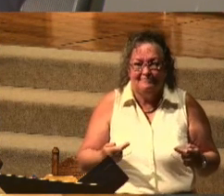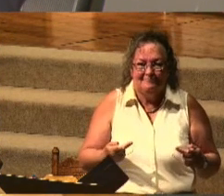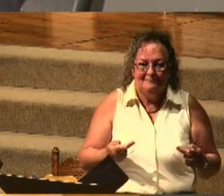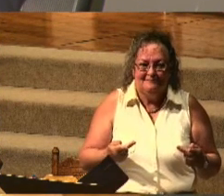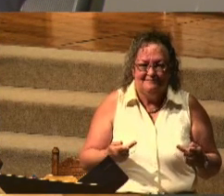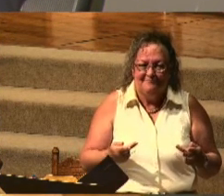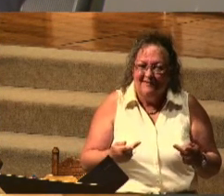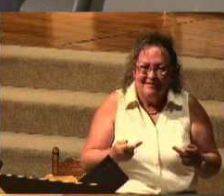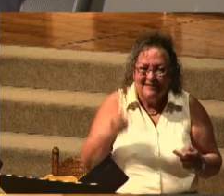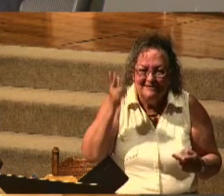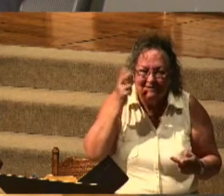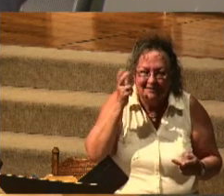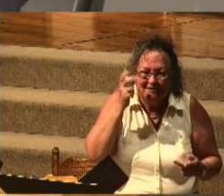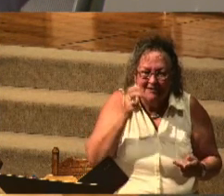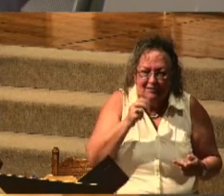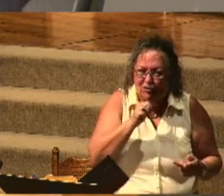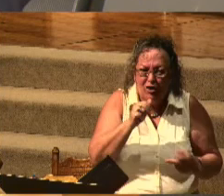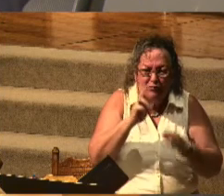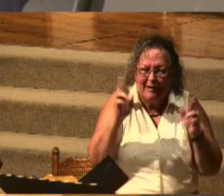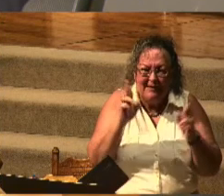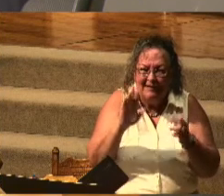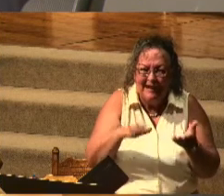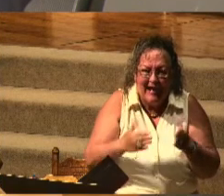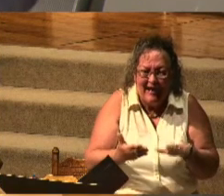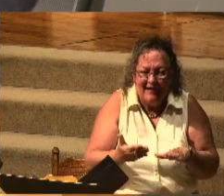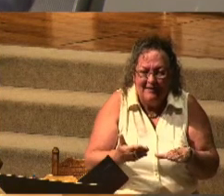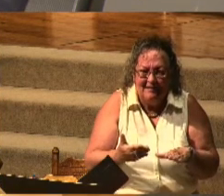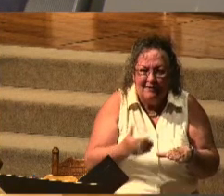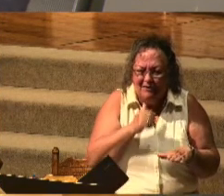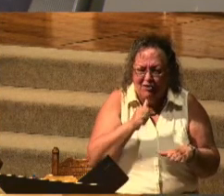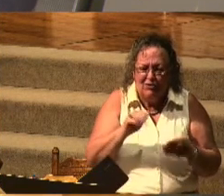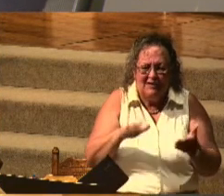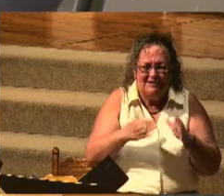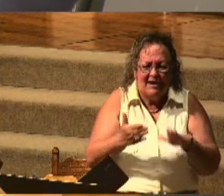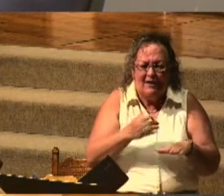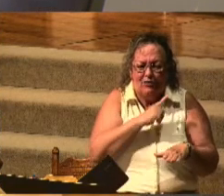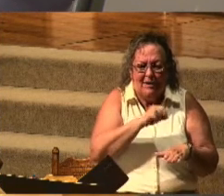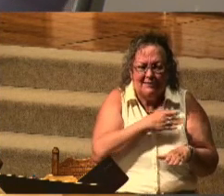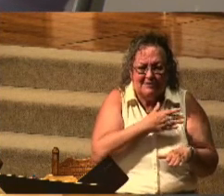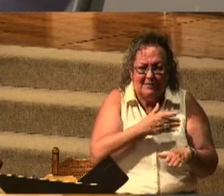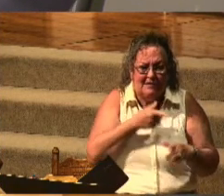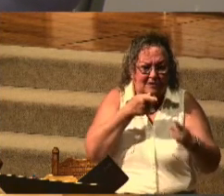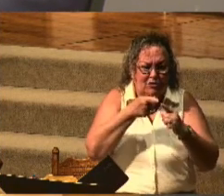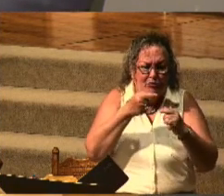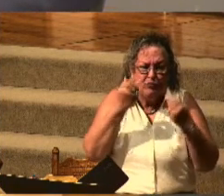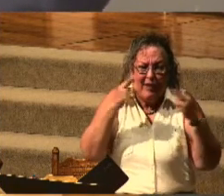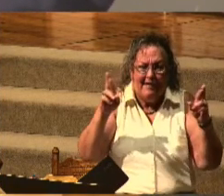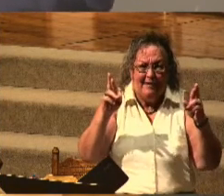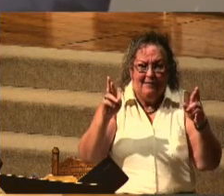But listen, you're not ready to die. You don't get dying grace until you're ready to die.